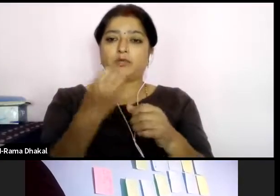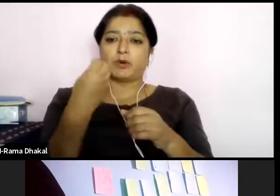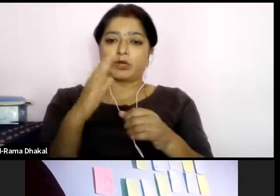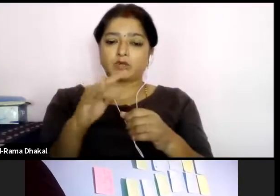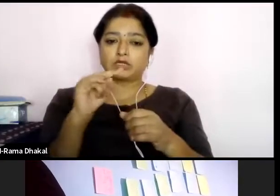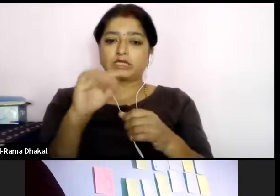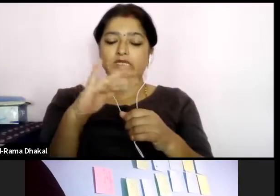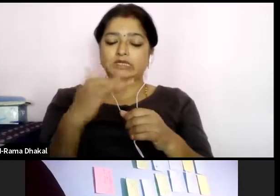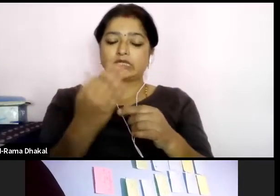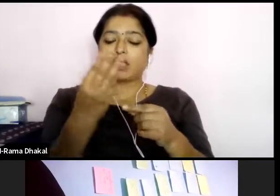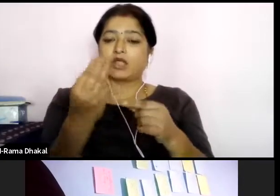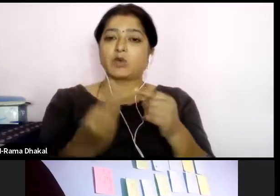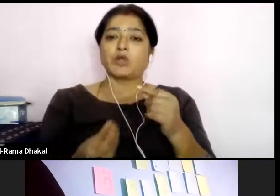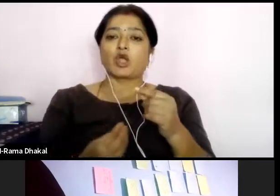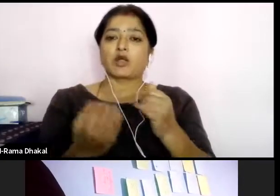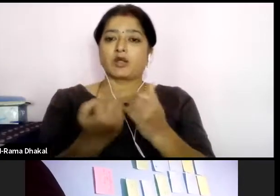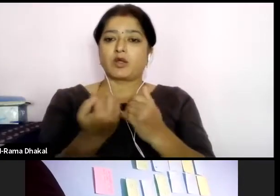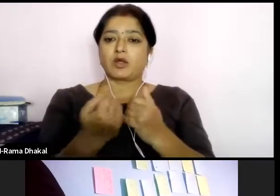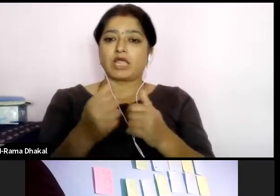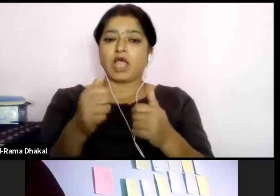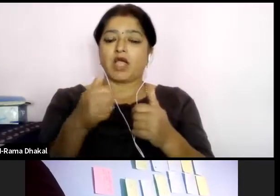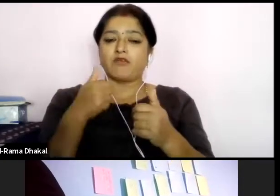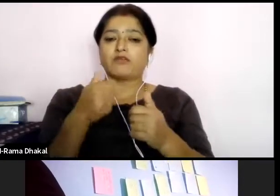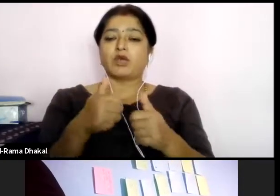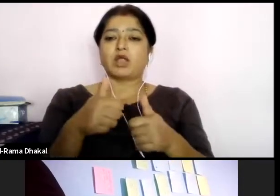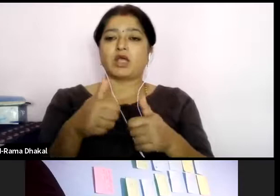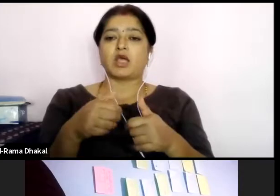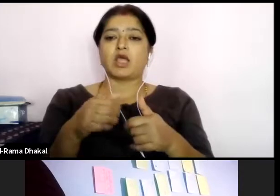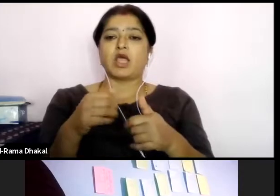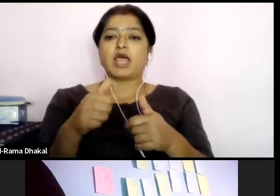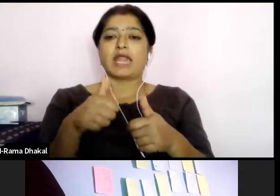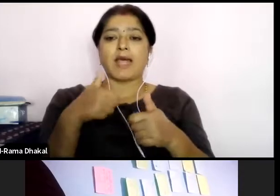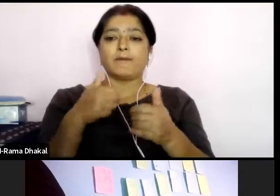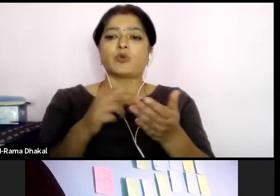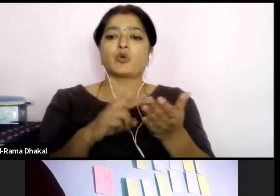rights to ensure that we are treated and respected